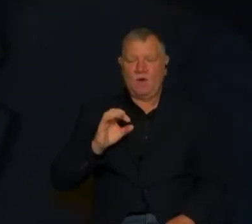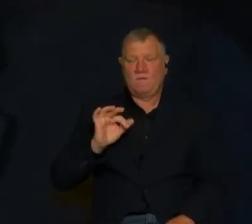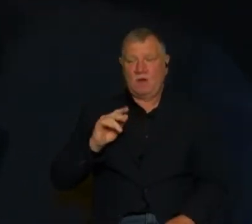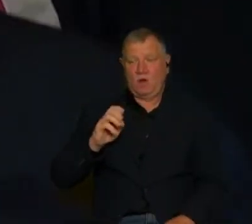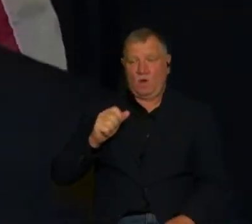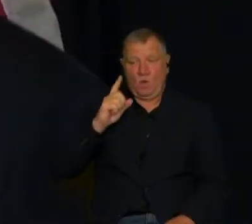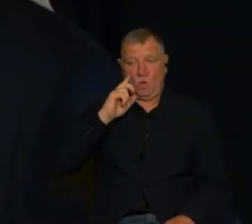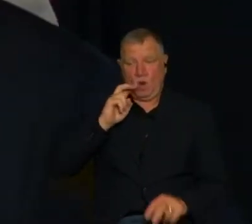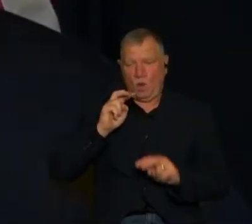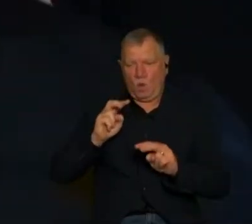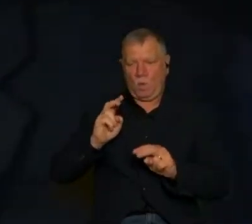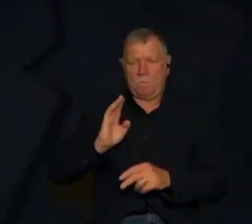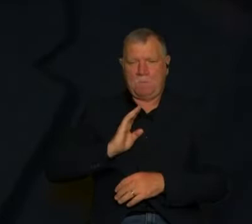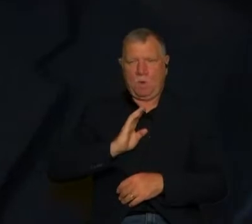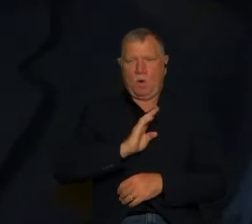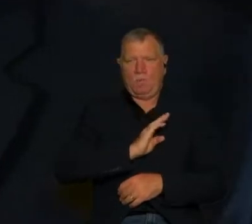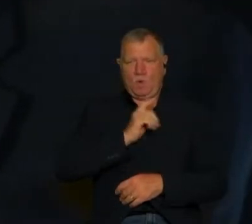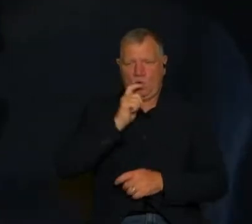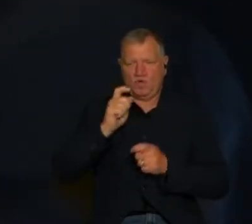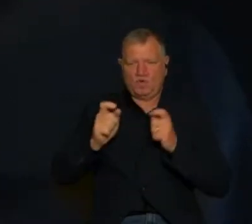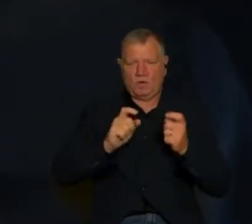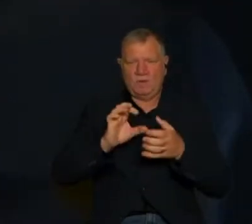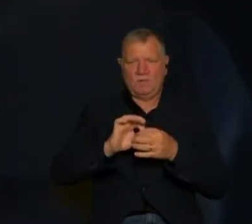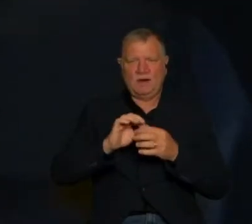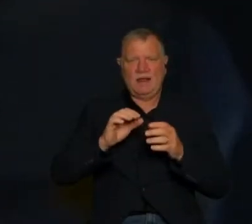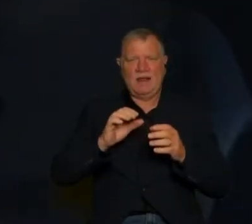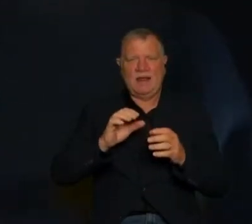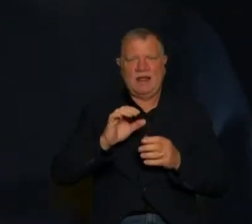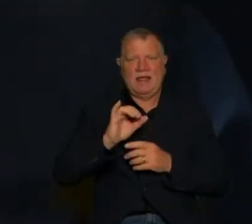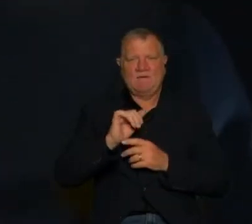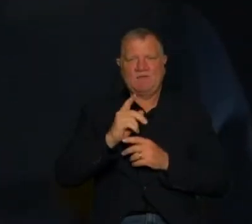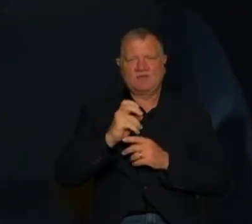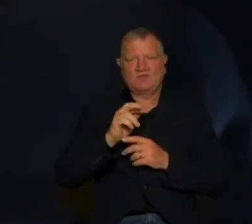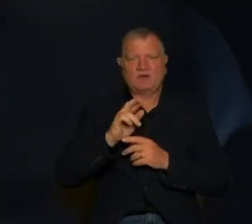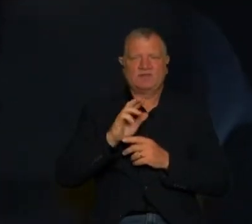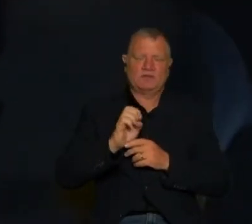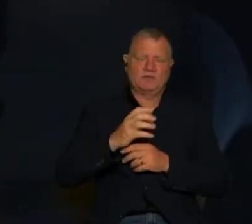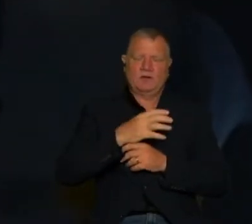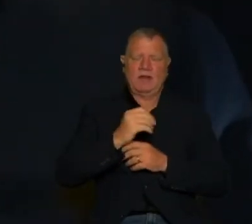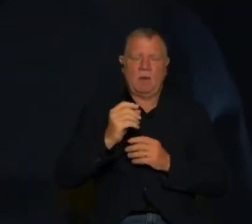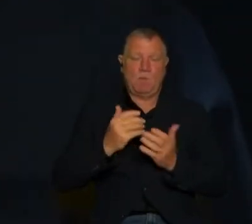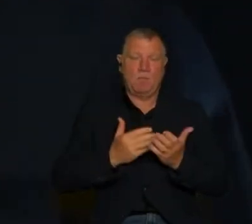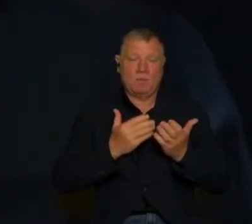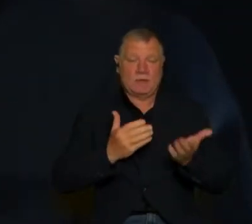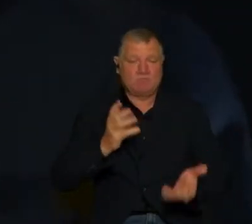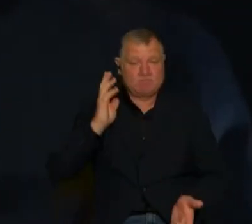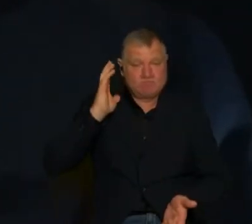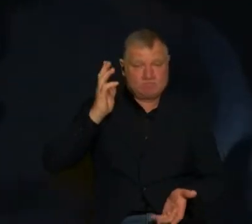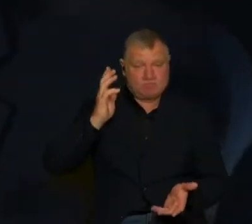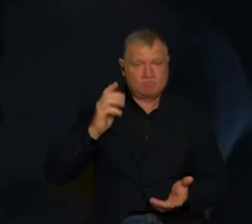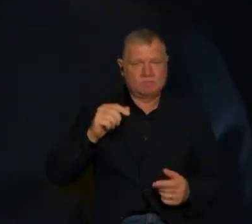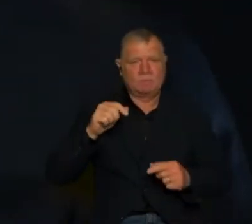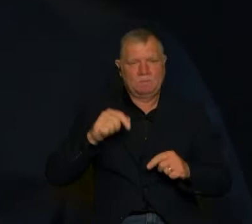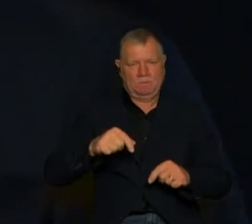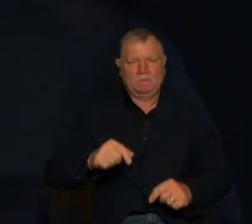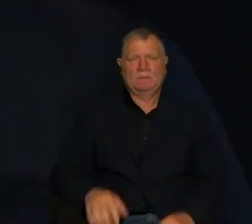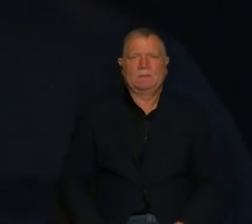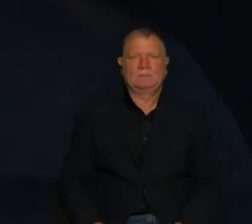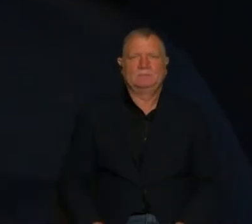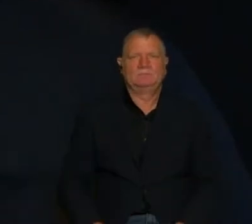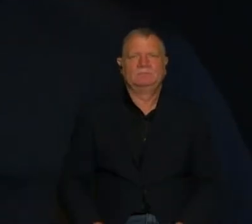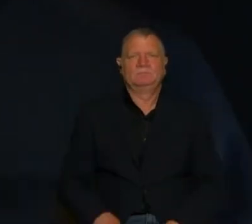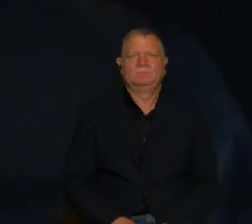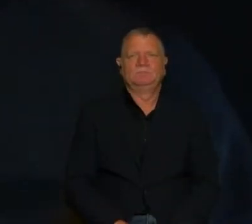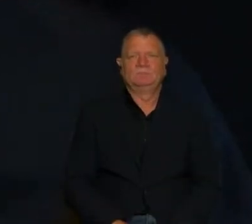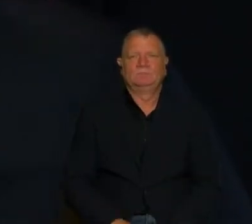is the Oversight Board's Director of Infrastructure, to present on the proposed revised fiscal